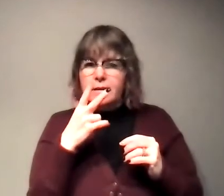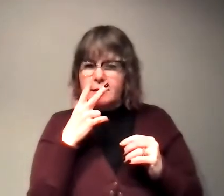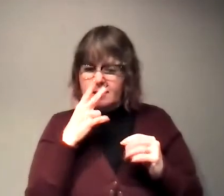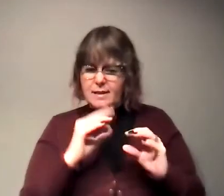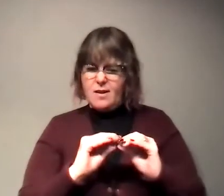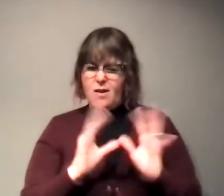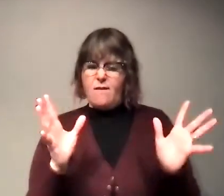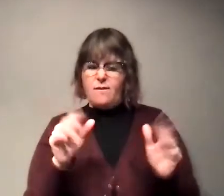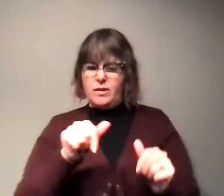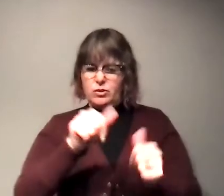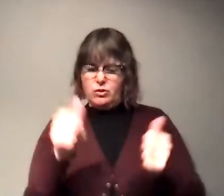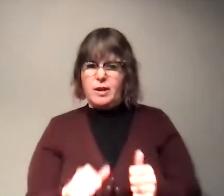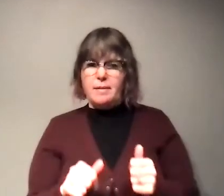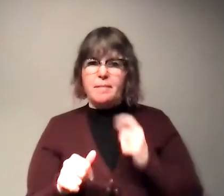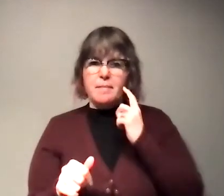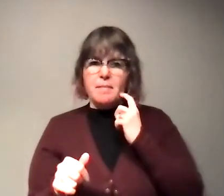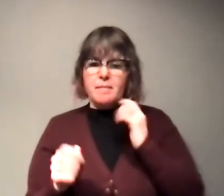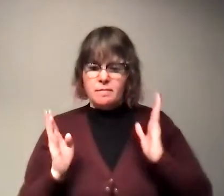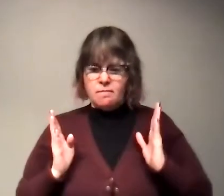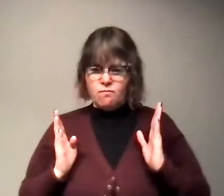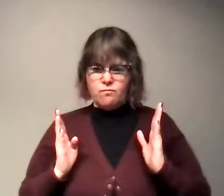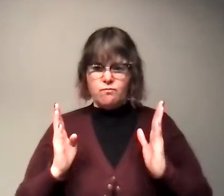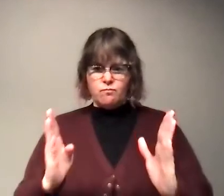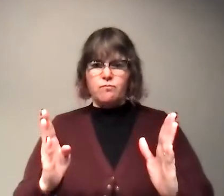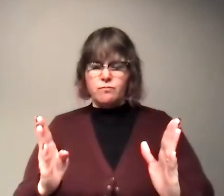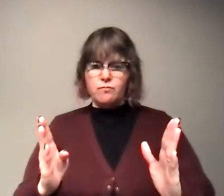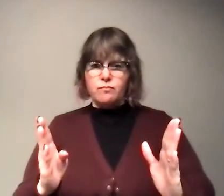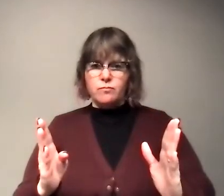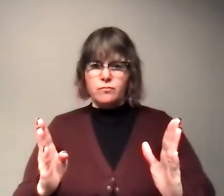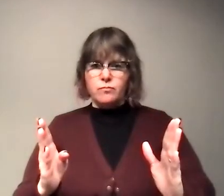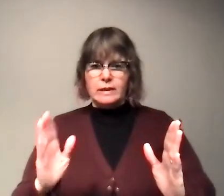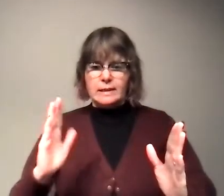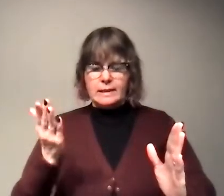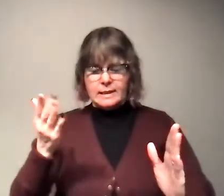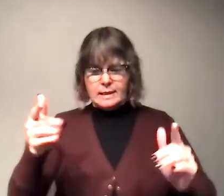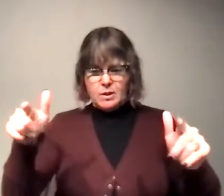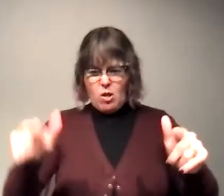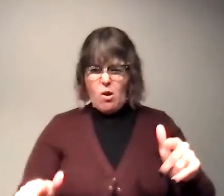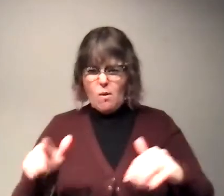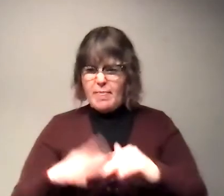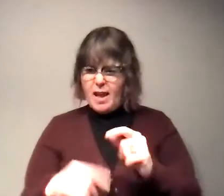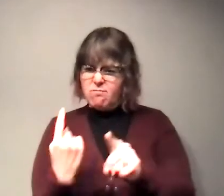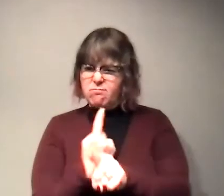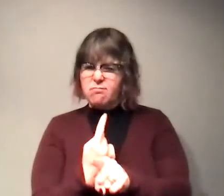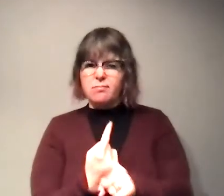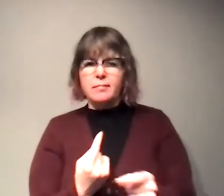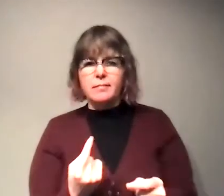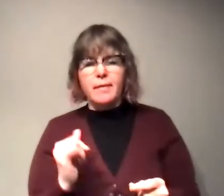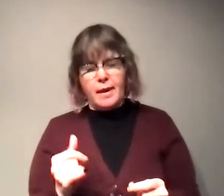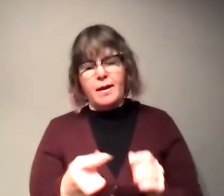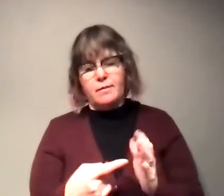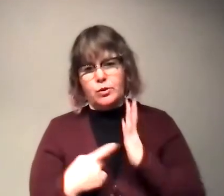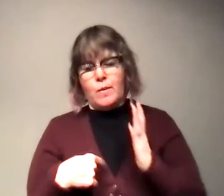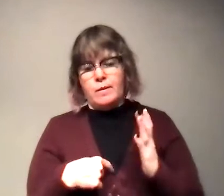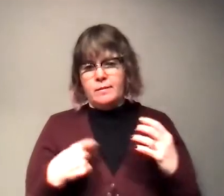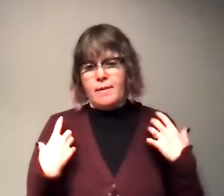obvious shape where the sides are very steep and it seems lower than it should be. Things like that show us something about the